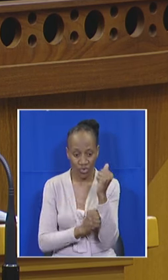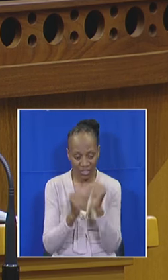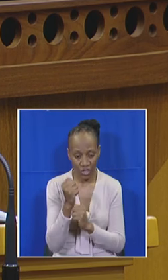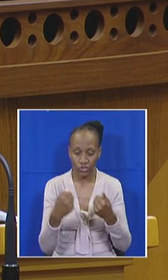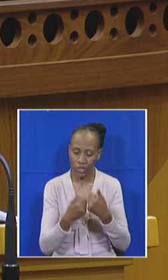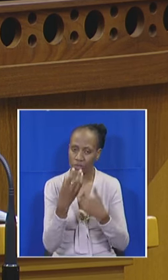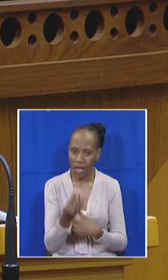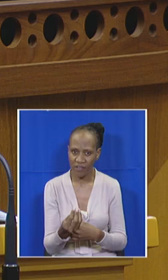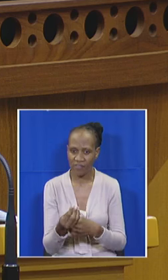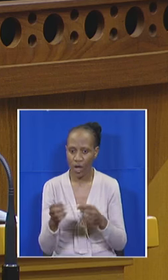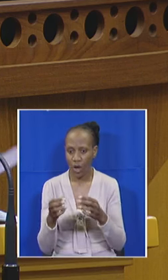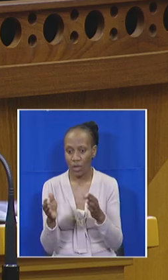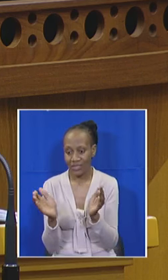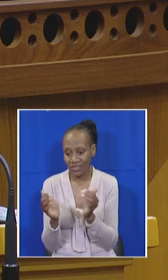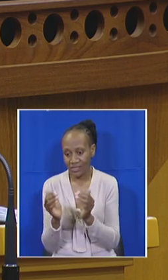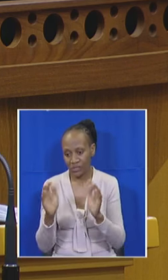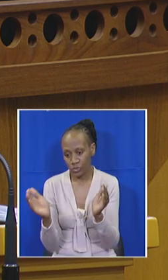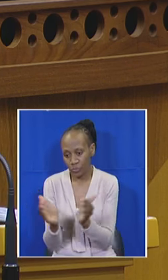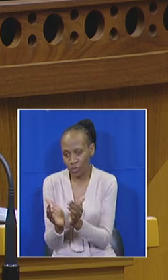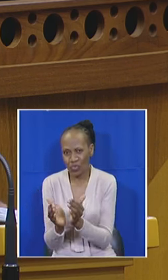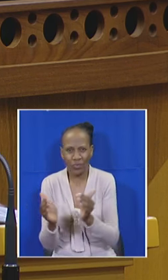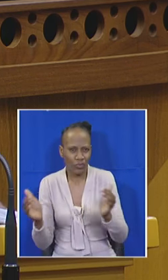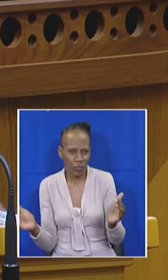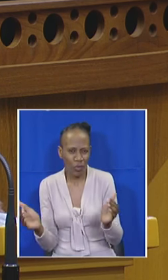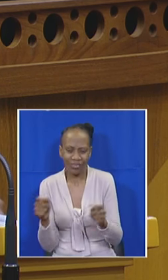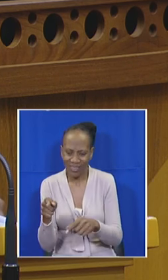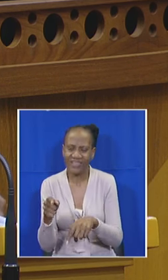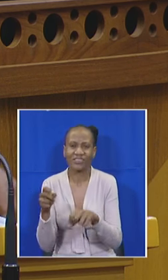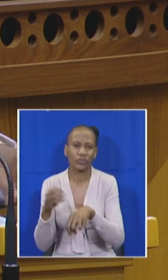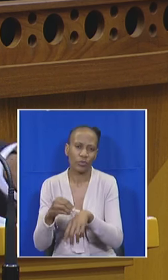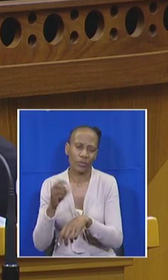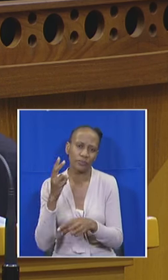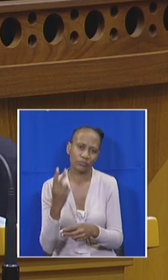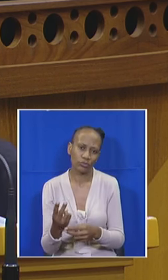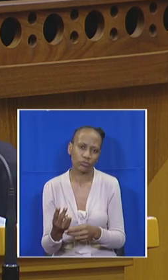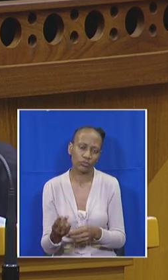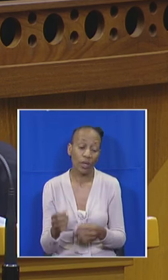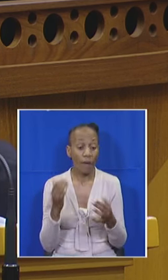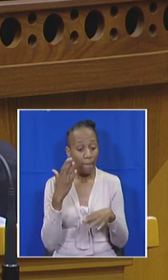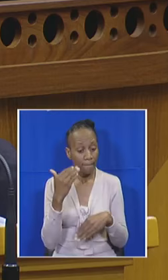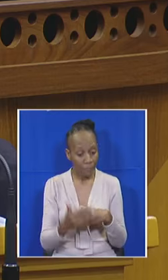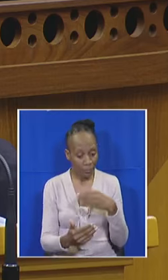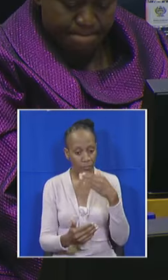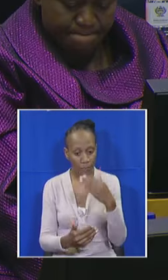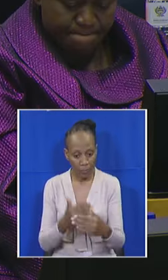and capacity to teach. Work is ongoing to change the